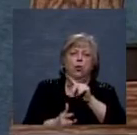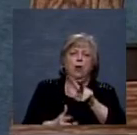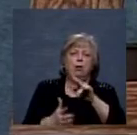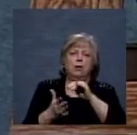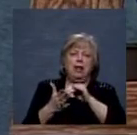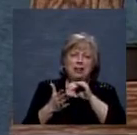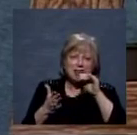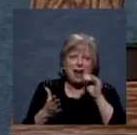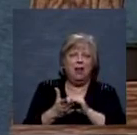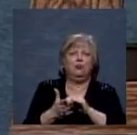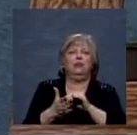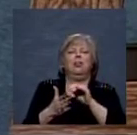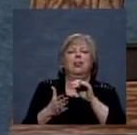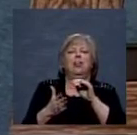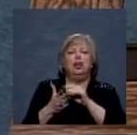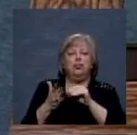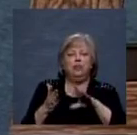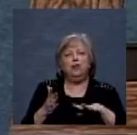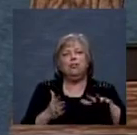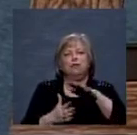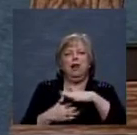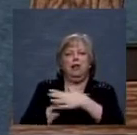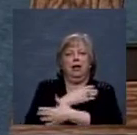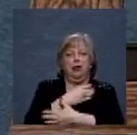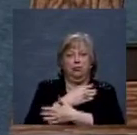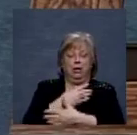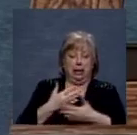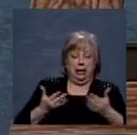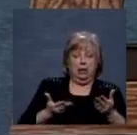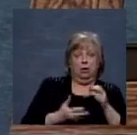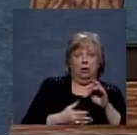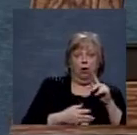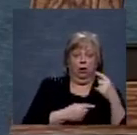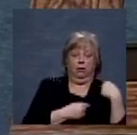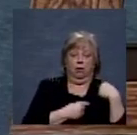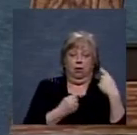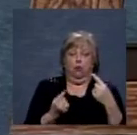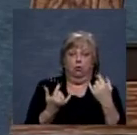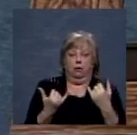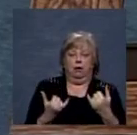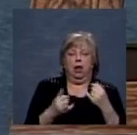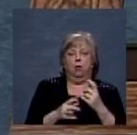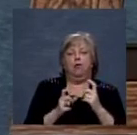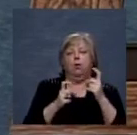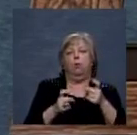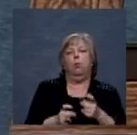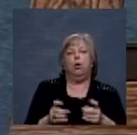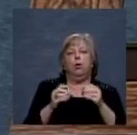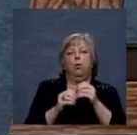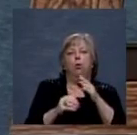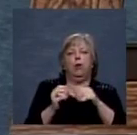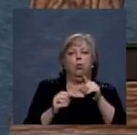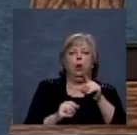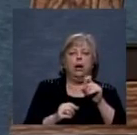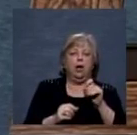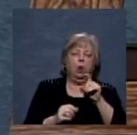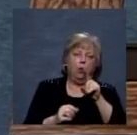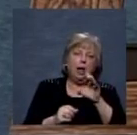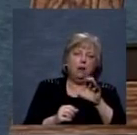students nationwide. Here in Arkansas to date, we've awarded over $106,000